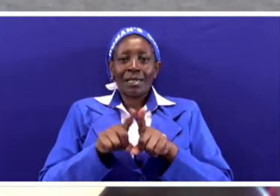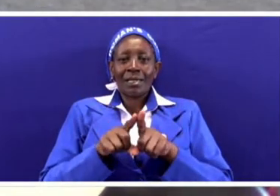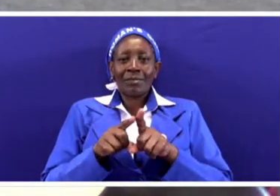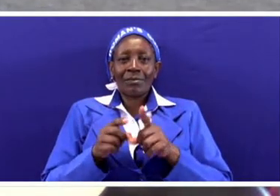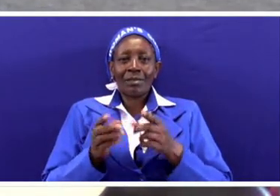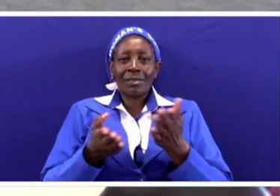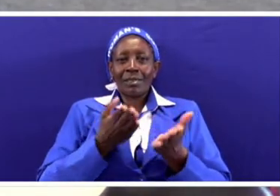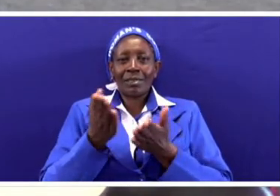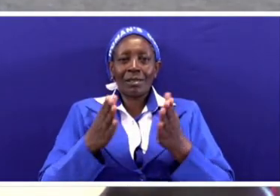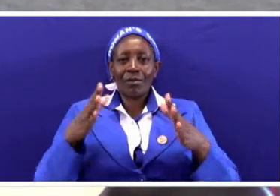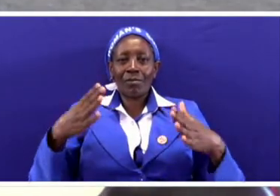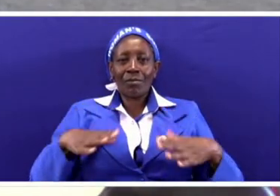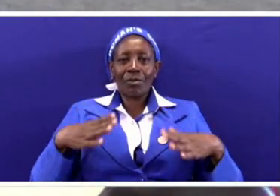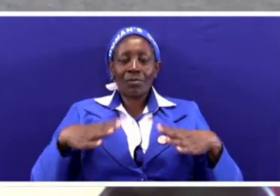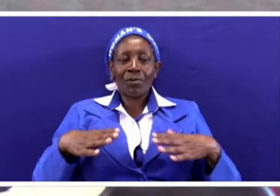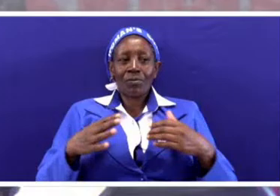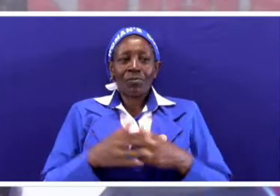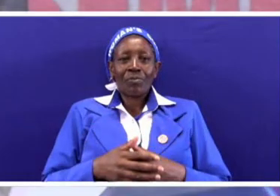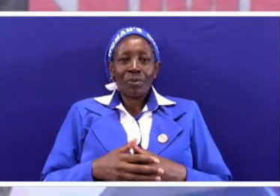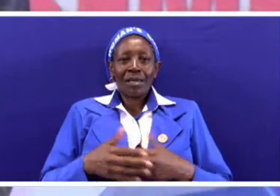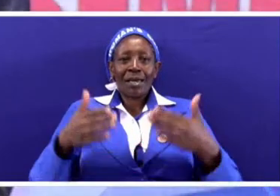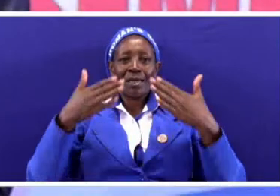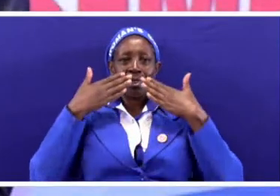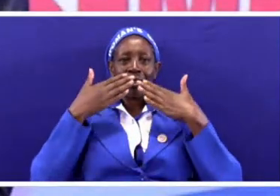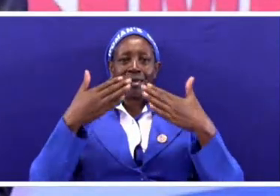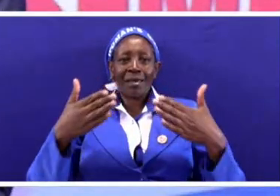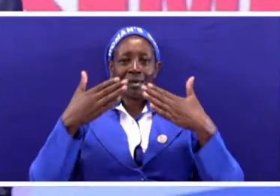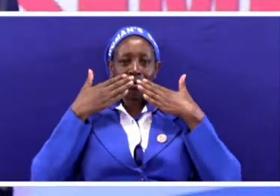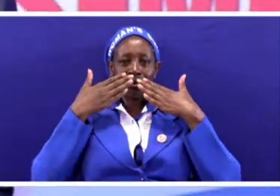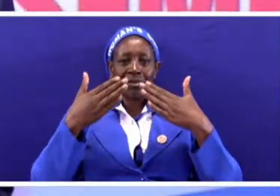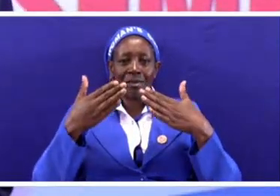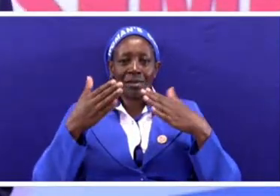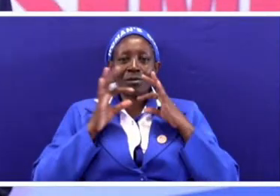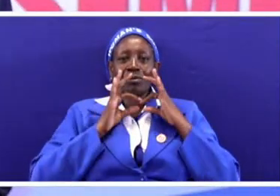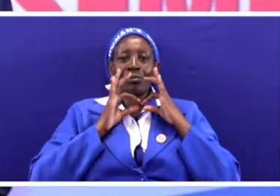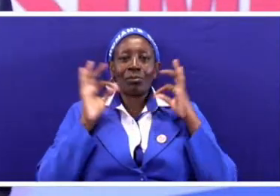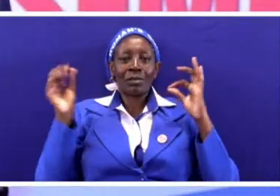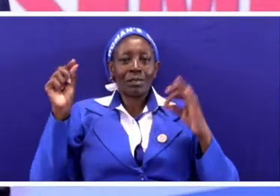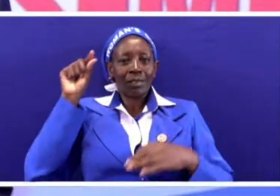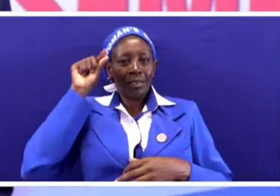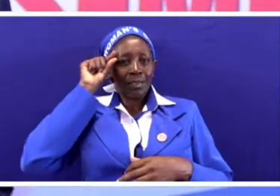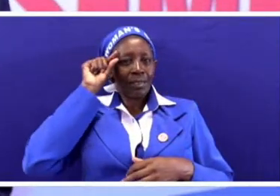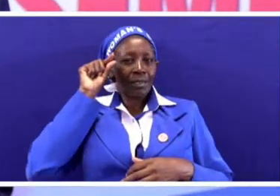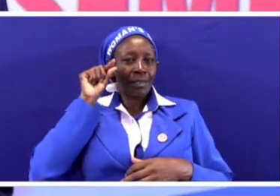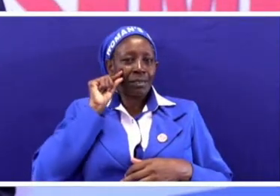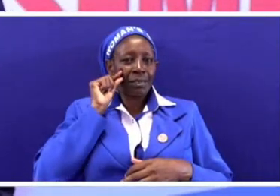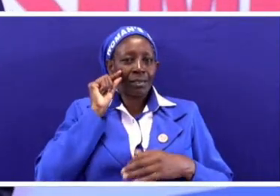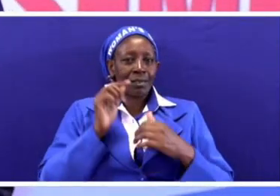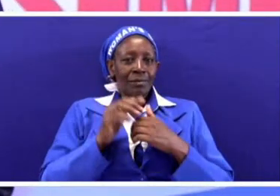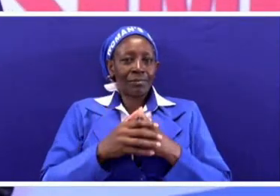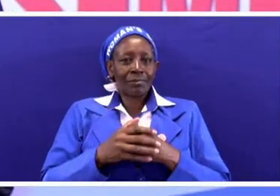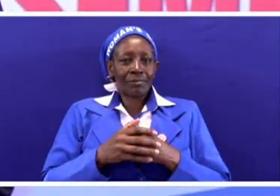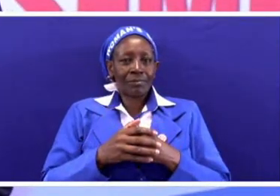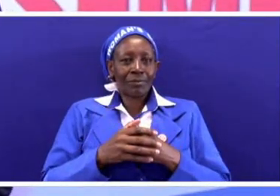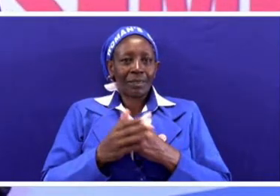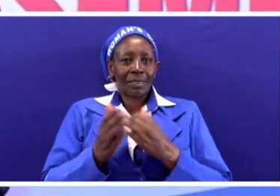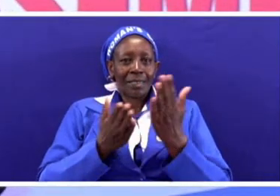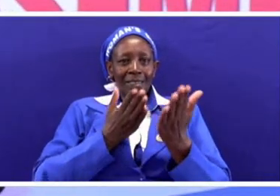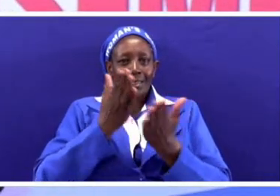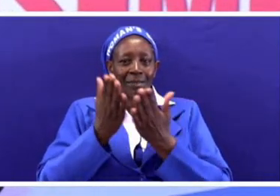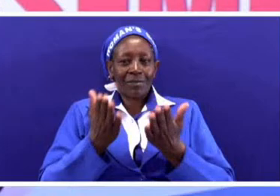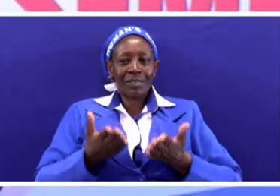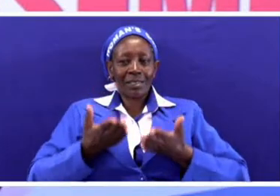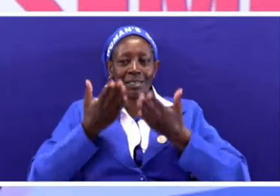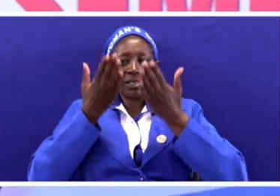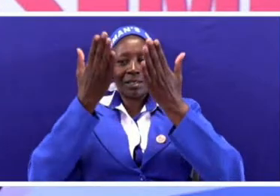case. Wow, thank you. Thank you so much, Reverend Ngere. Service delivery, service beyond